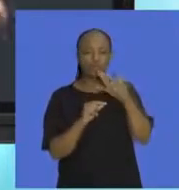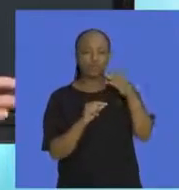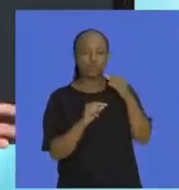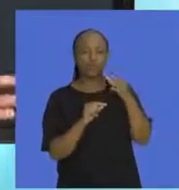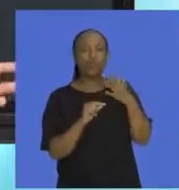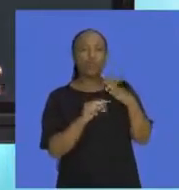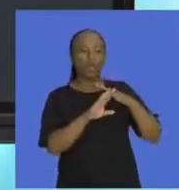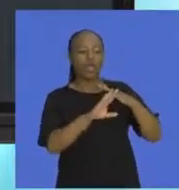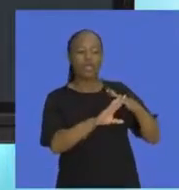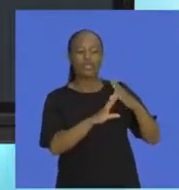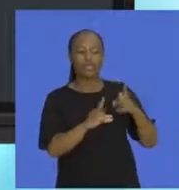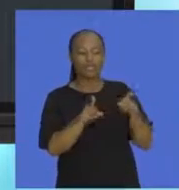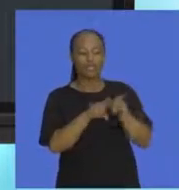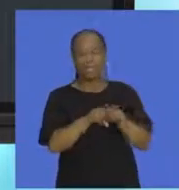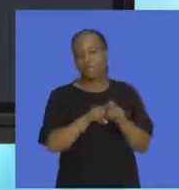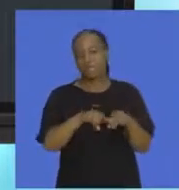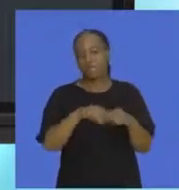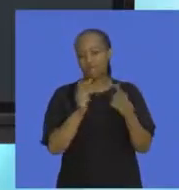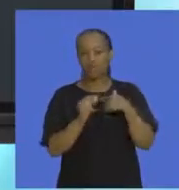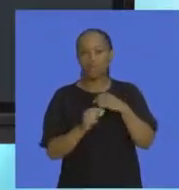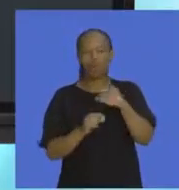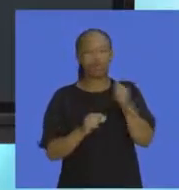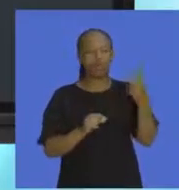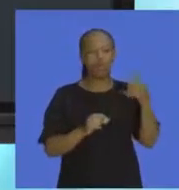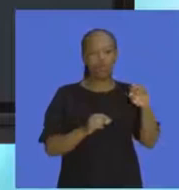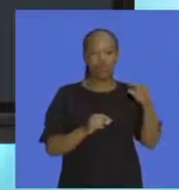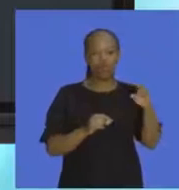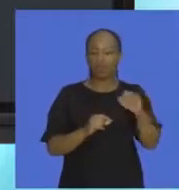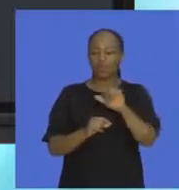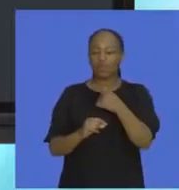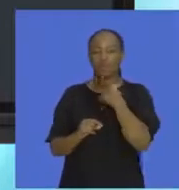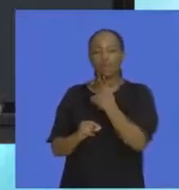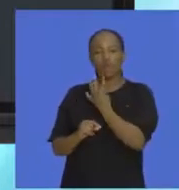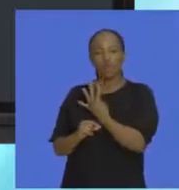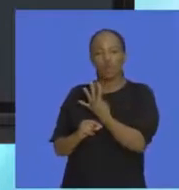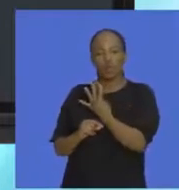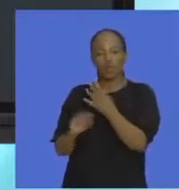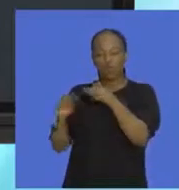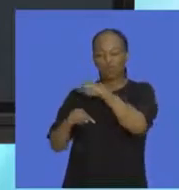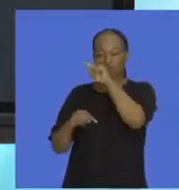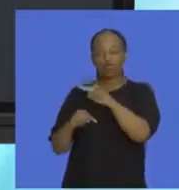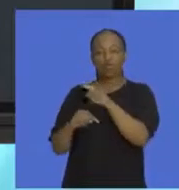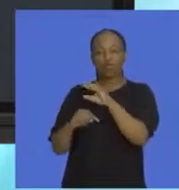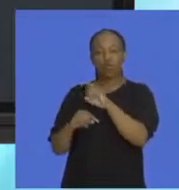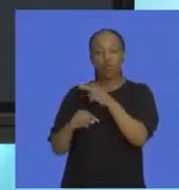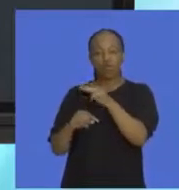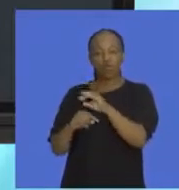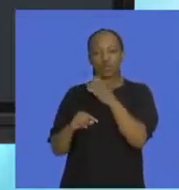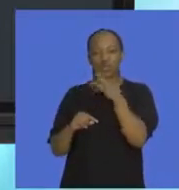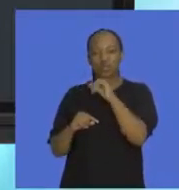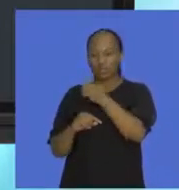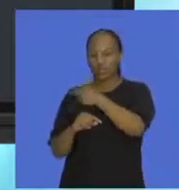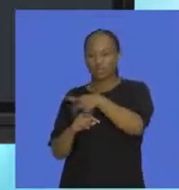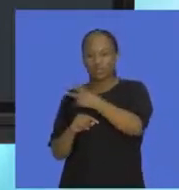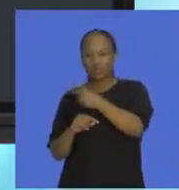not identical. We'll have one of 2 ohms and another of 4 ohms. Obviously, the 4 ohm is double